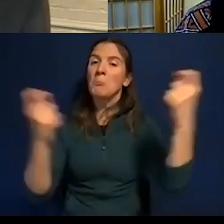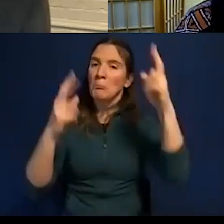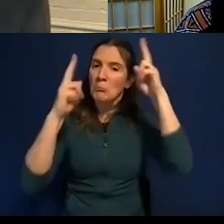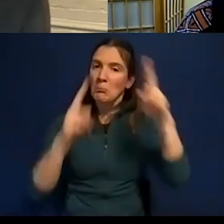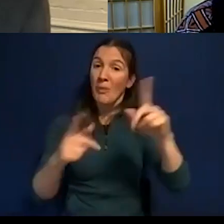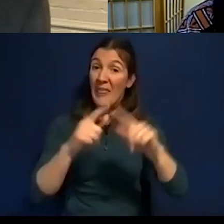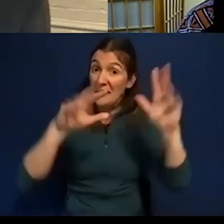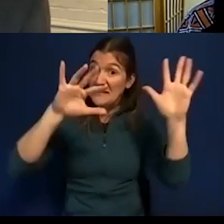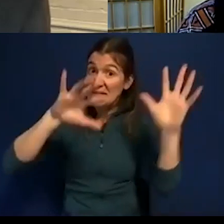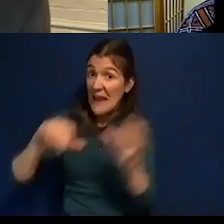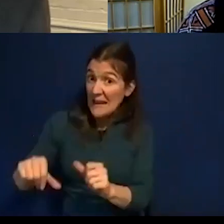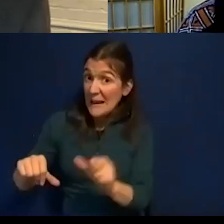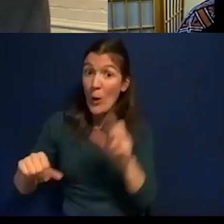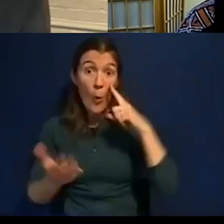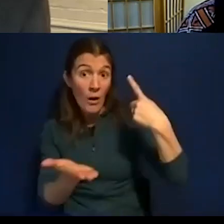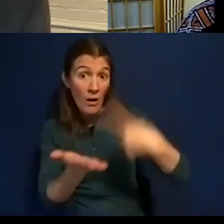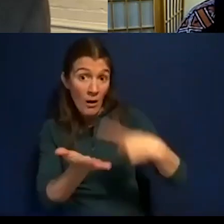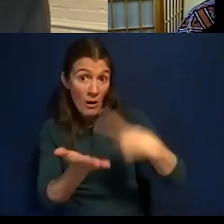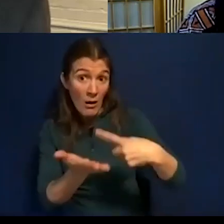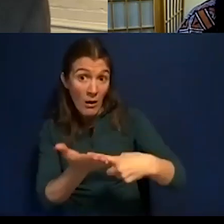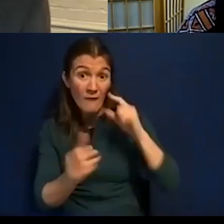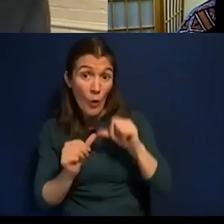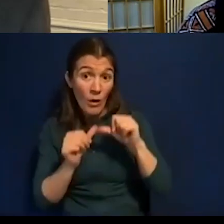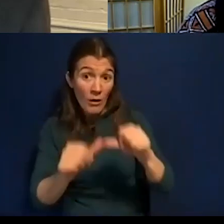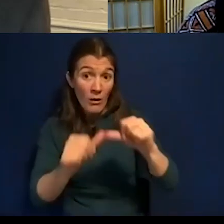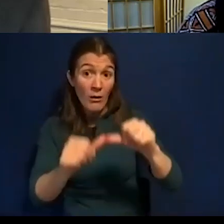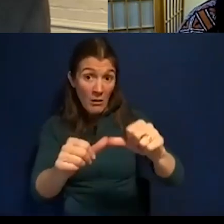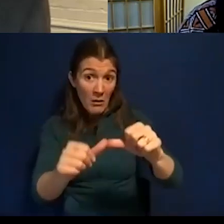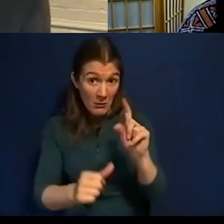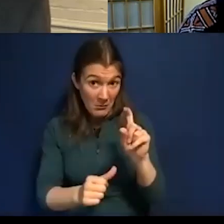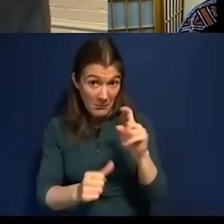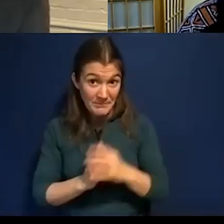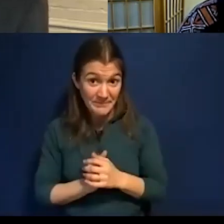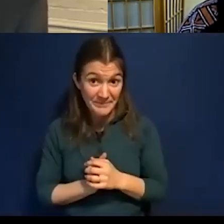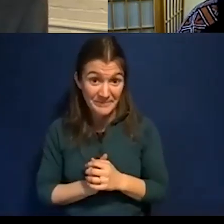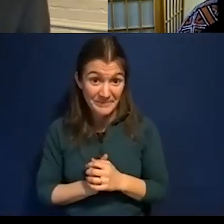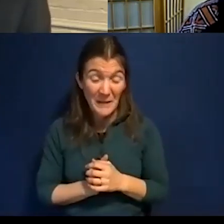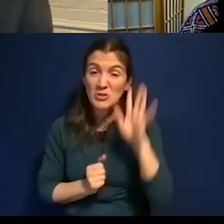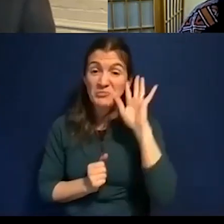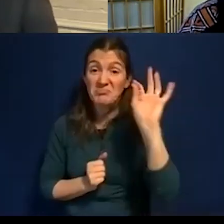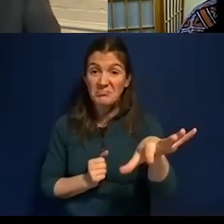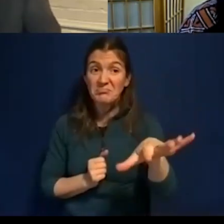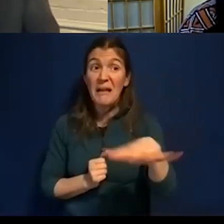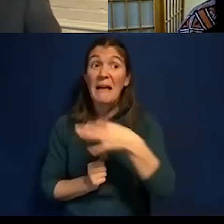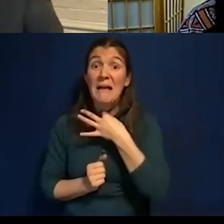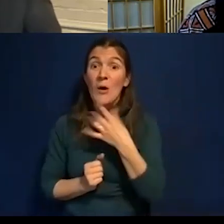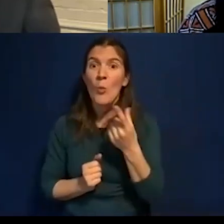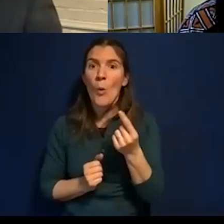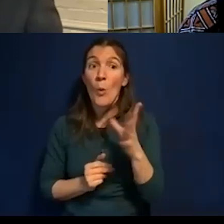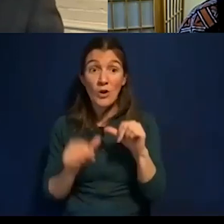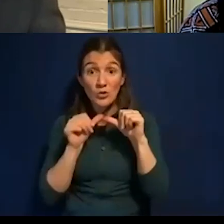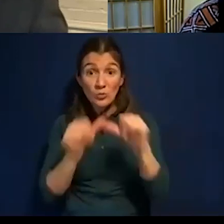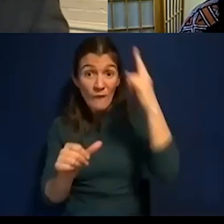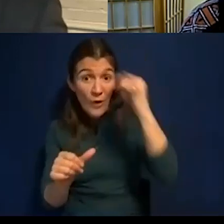then come back and take another look at it. So I just want to propose that. It's